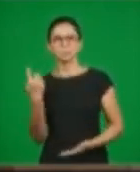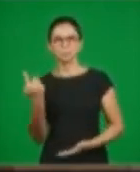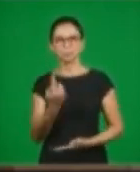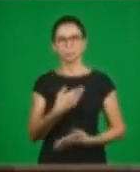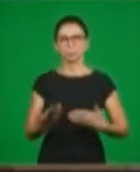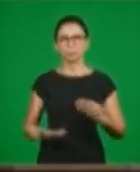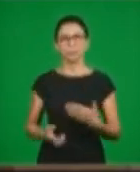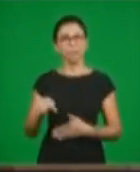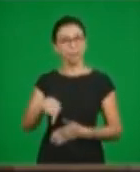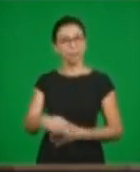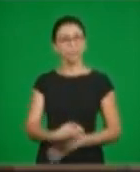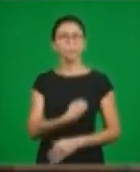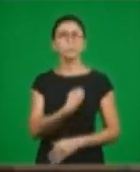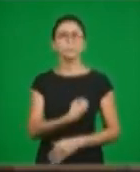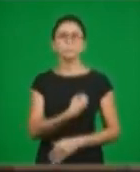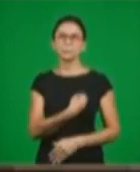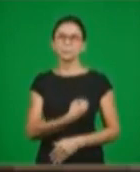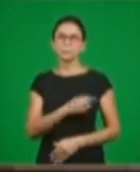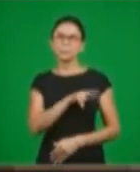brothers the presence,